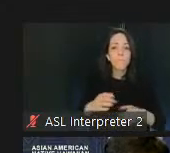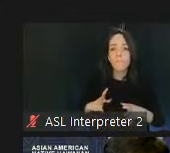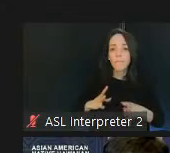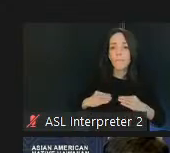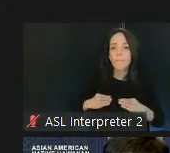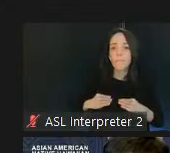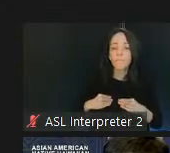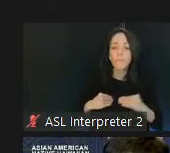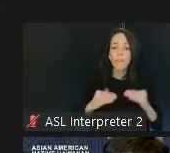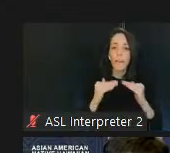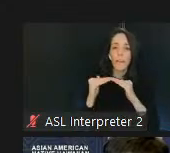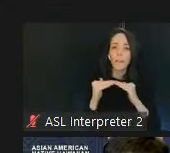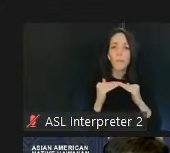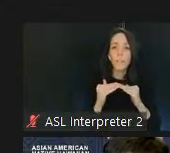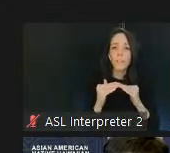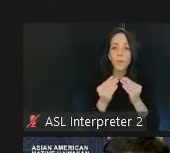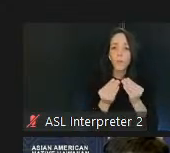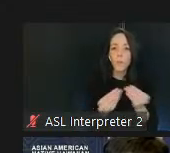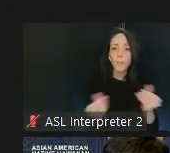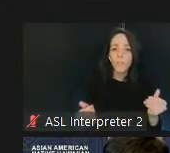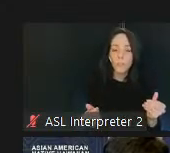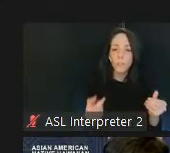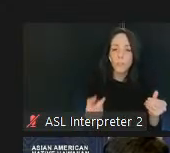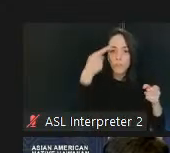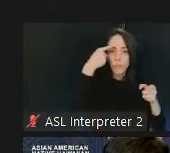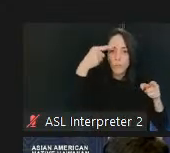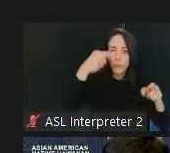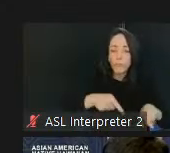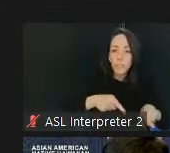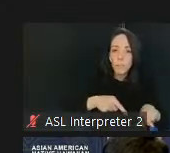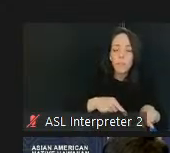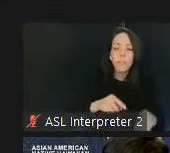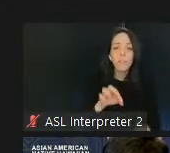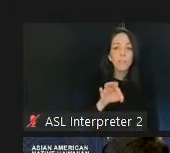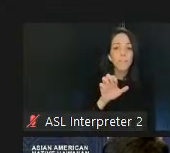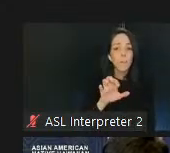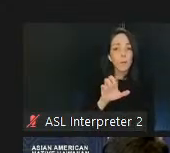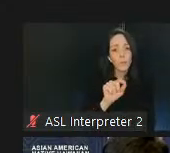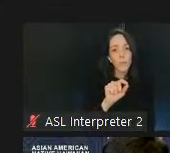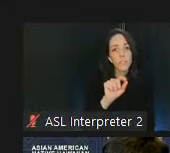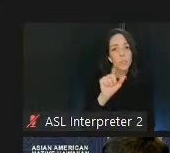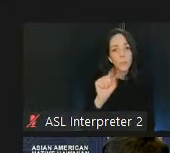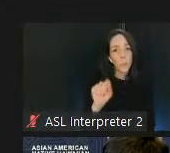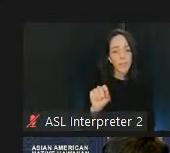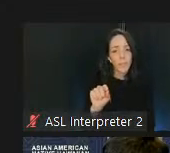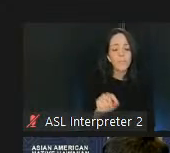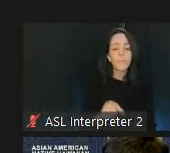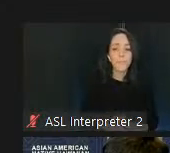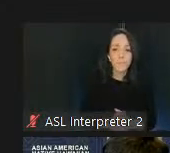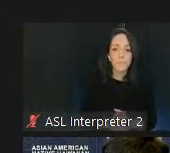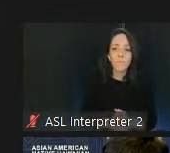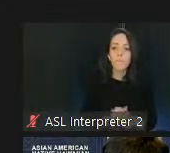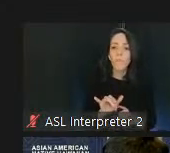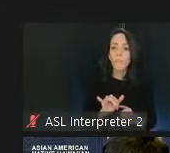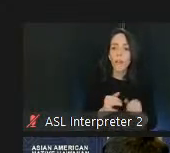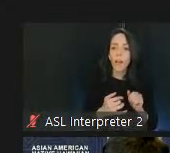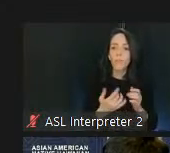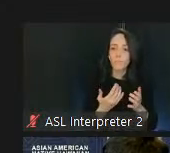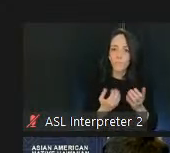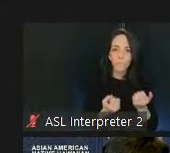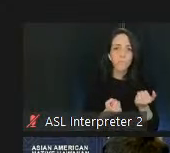equity resolution in February 2020. This reflected an equity-focused approach